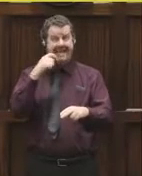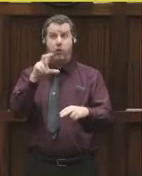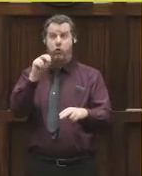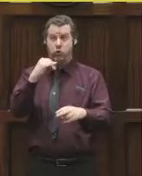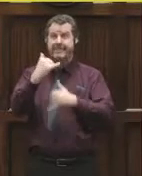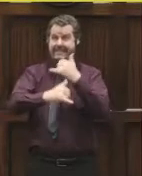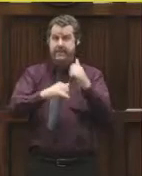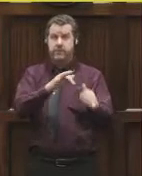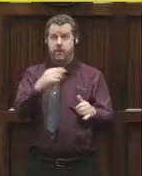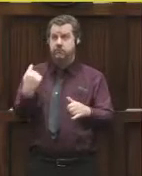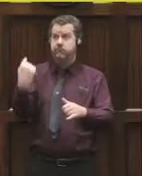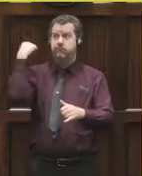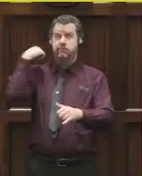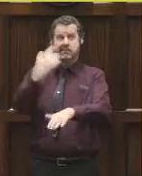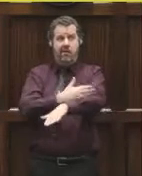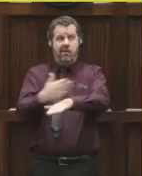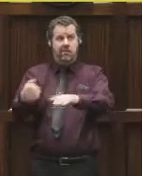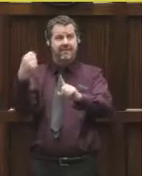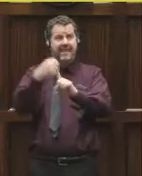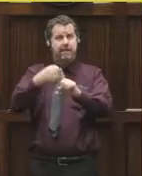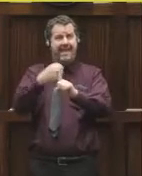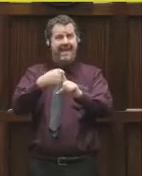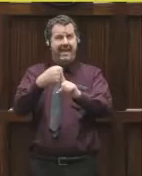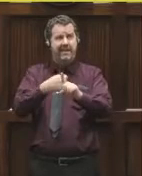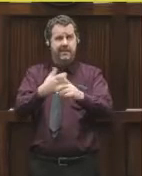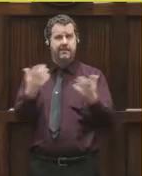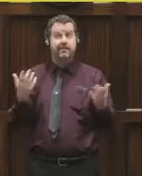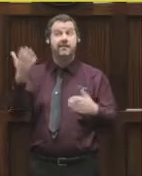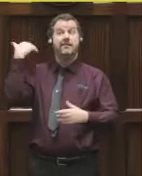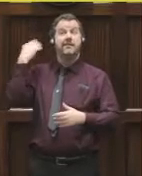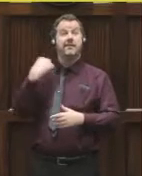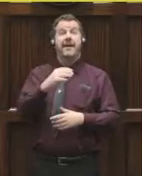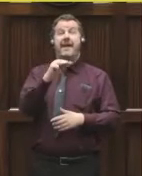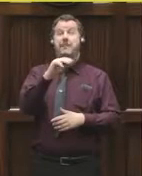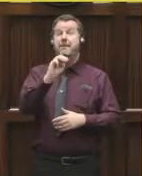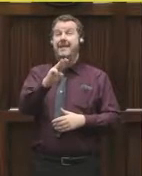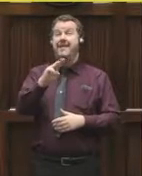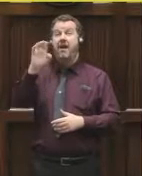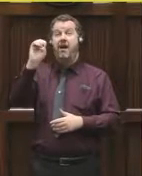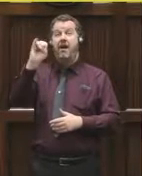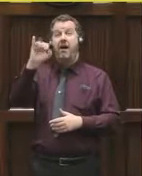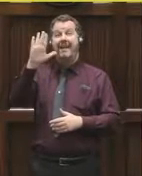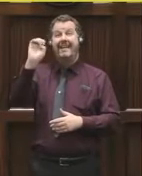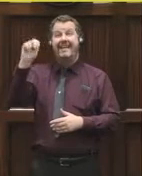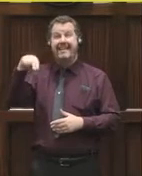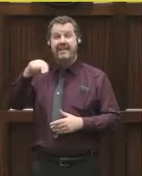campaign since it was first raised by the former MEP Eileen Lamass in the European